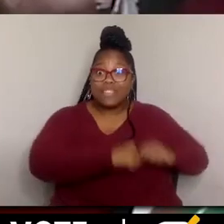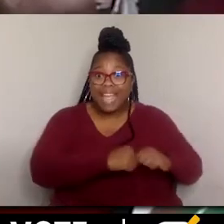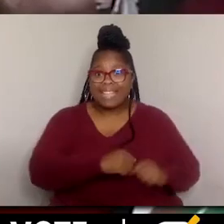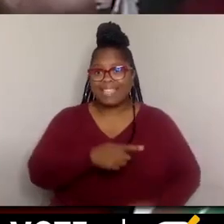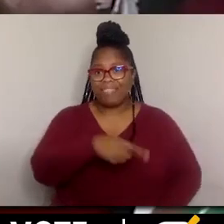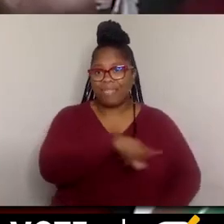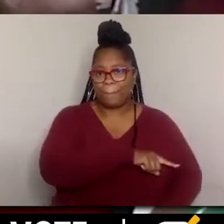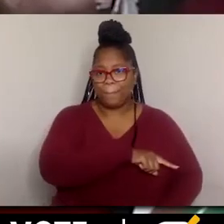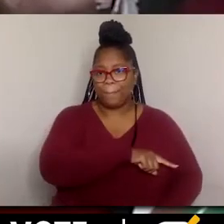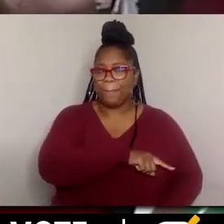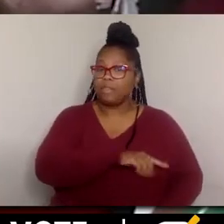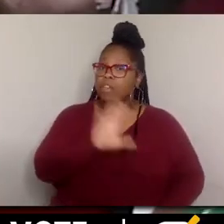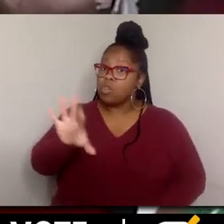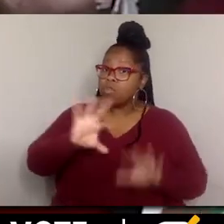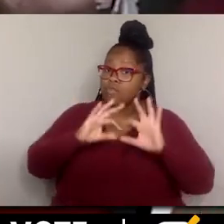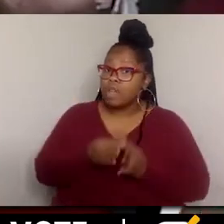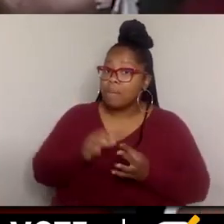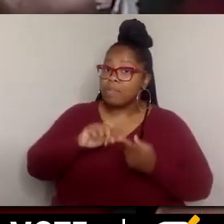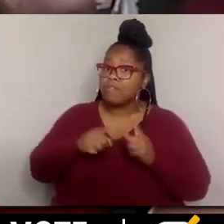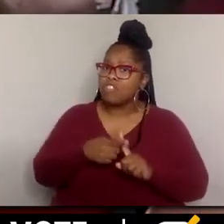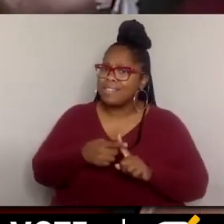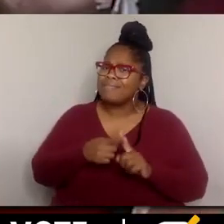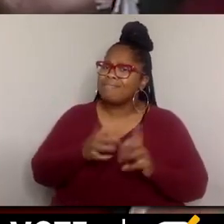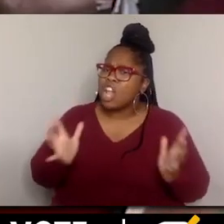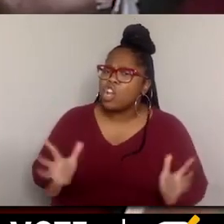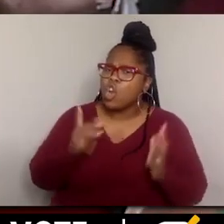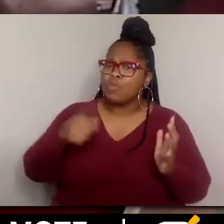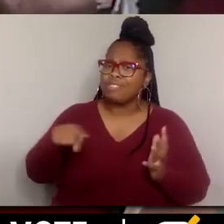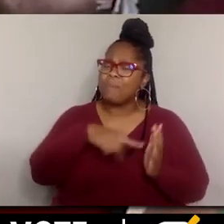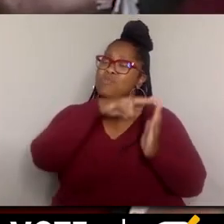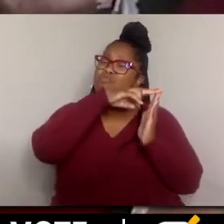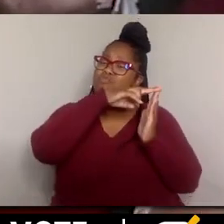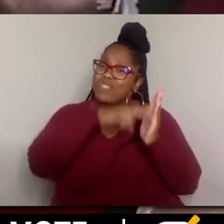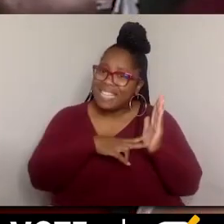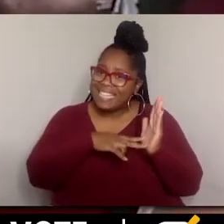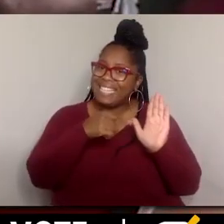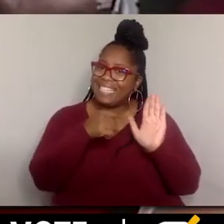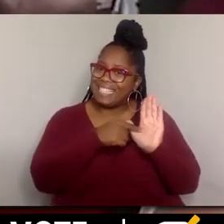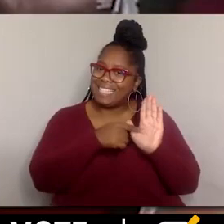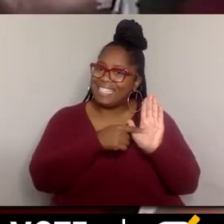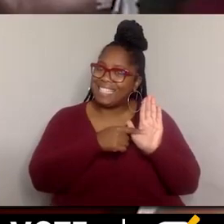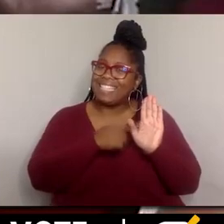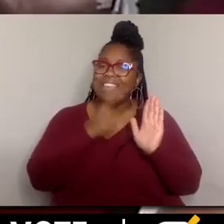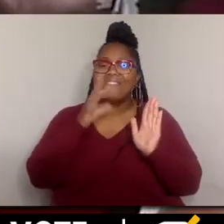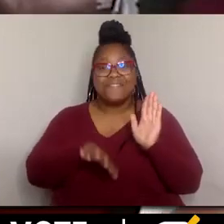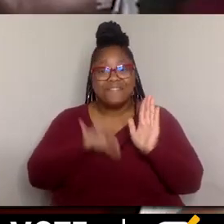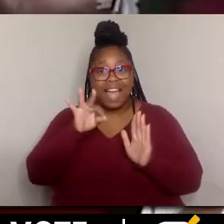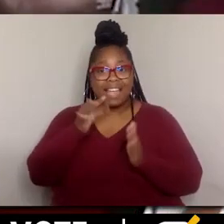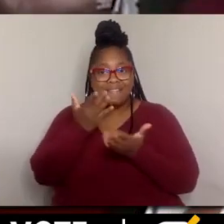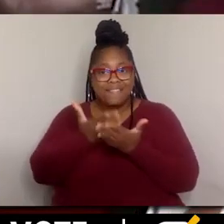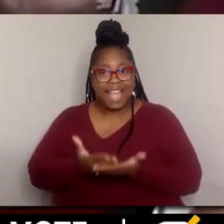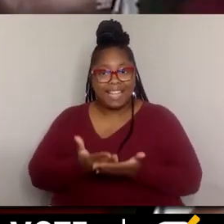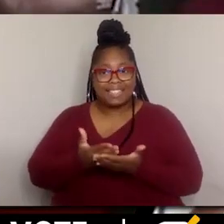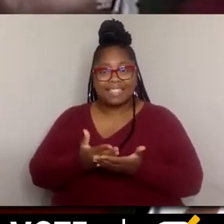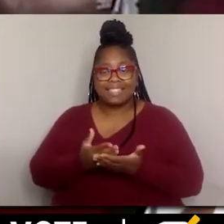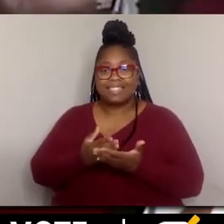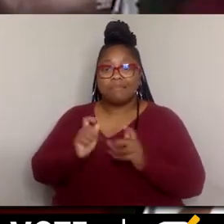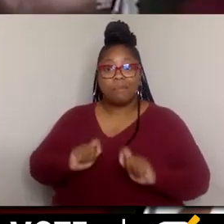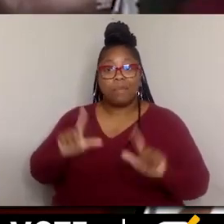and friends to read the actual ballot measure and check out the facts at